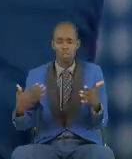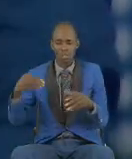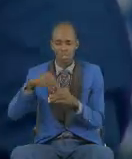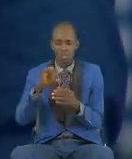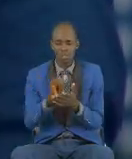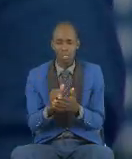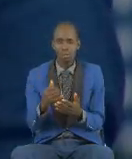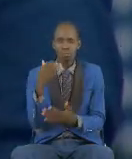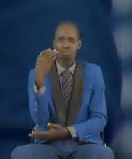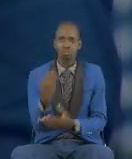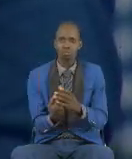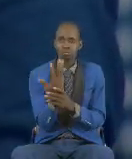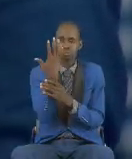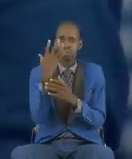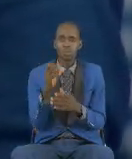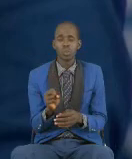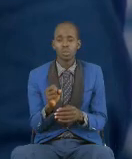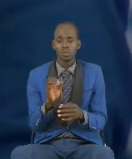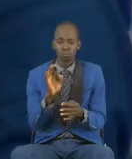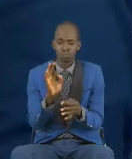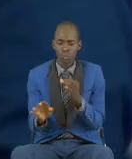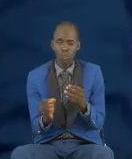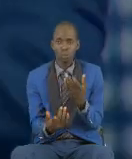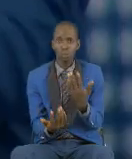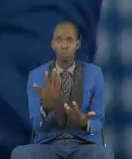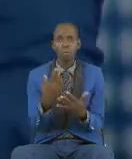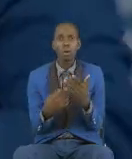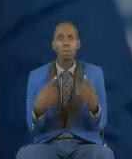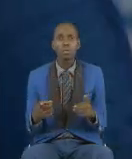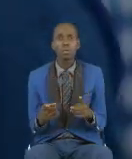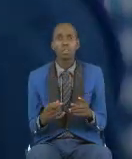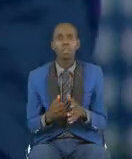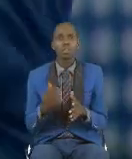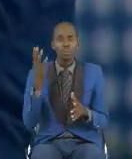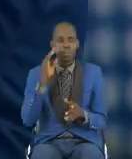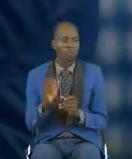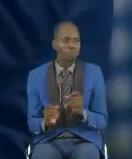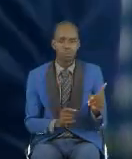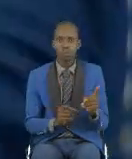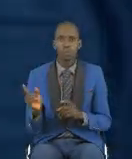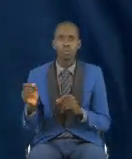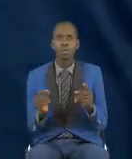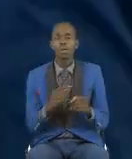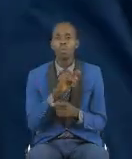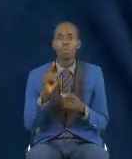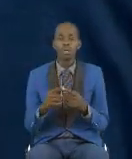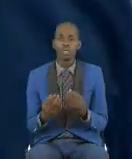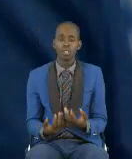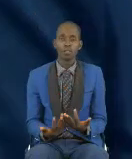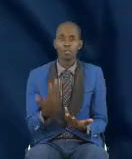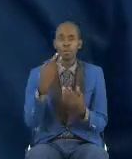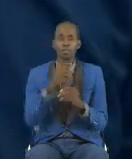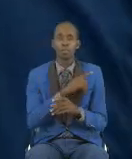as you set it on fire, what will happen to them? They'll be running here and there. And when the fire of the word comes in your